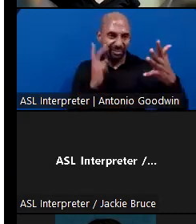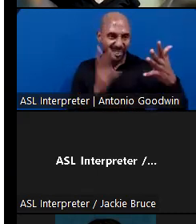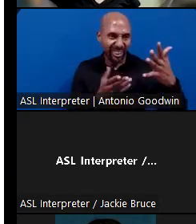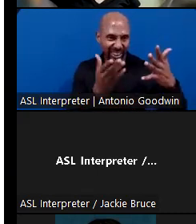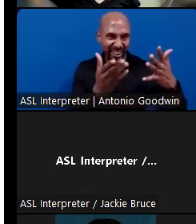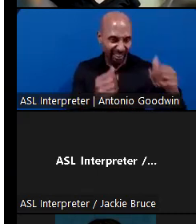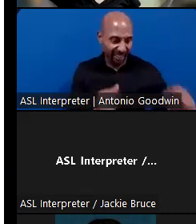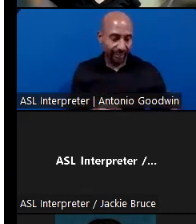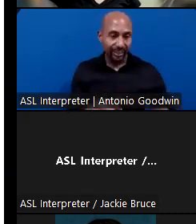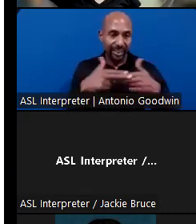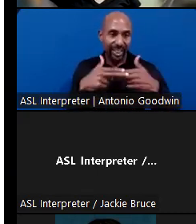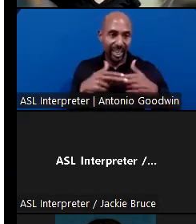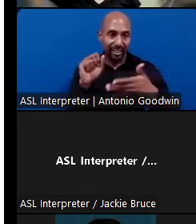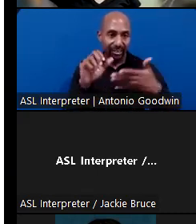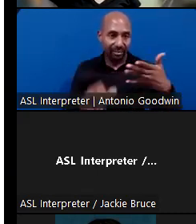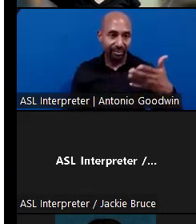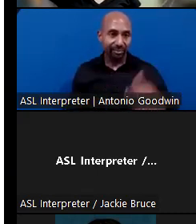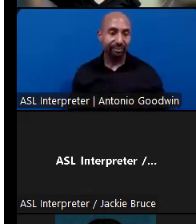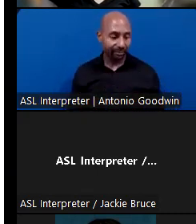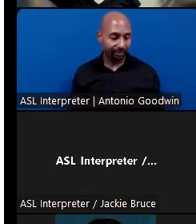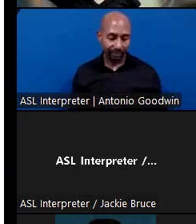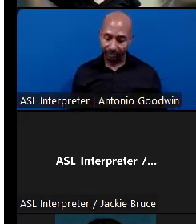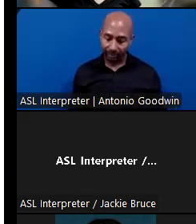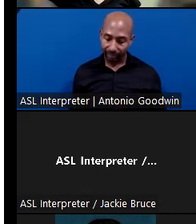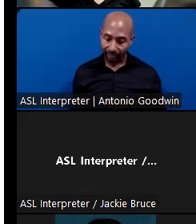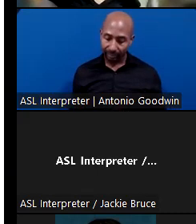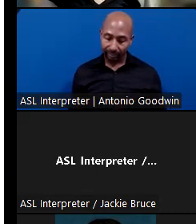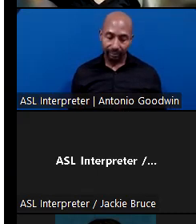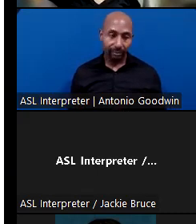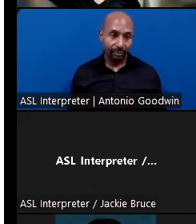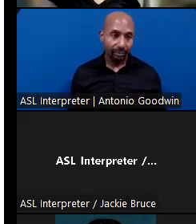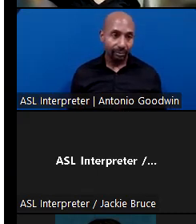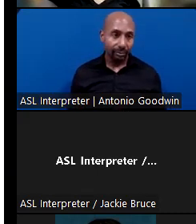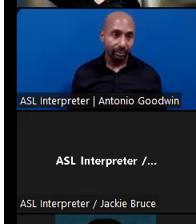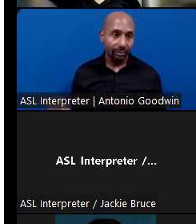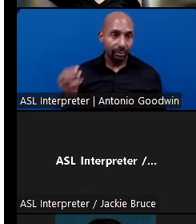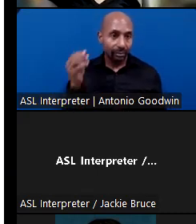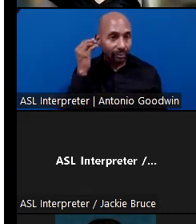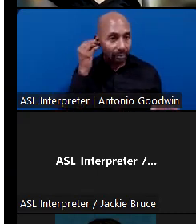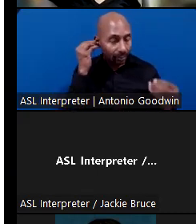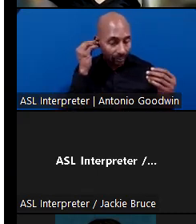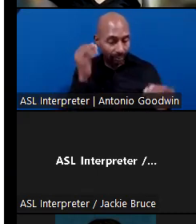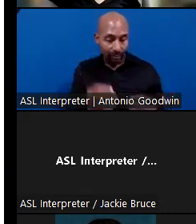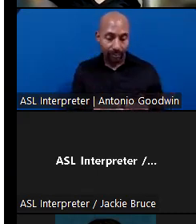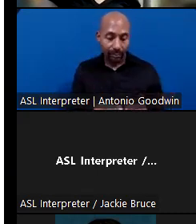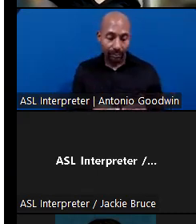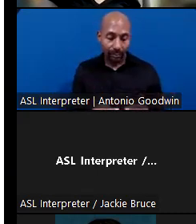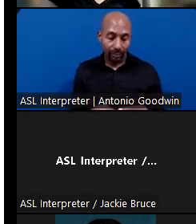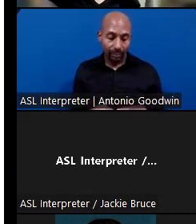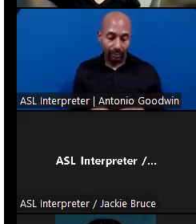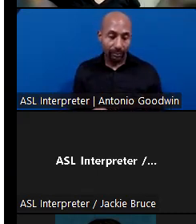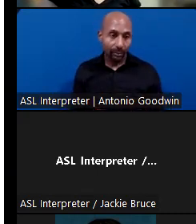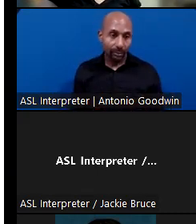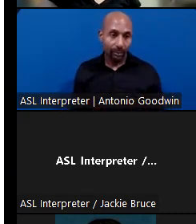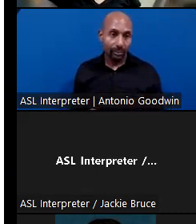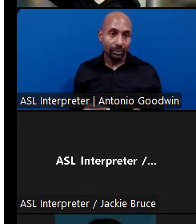people who are pregnant or breastfeeding, because again, their immune systems are taxed from the pregnancy and the breastfeeding, or their immune systems